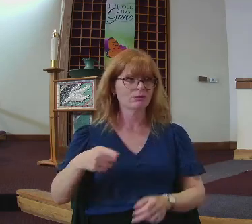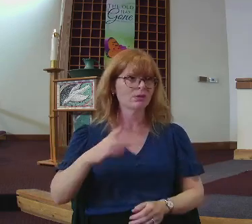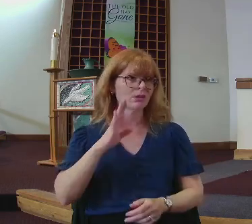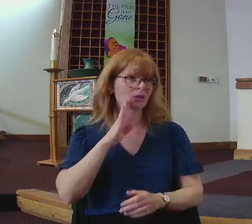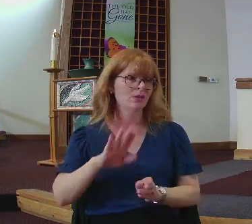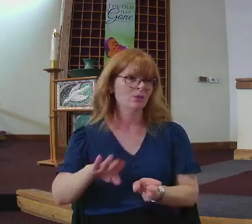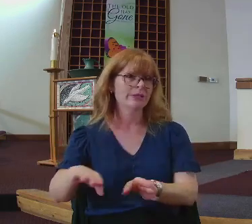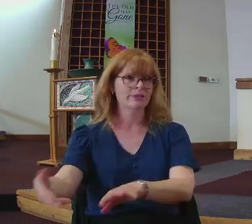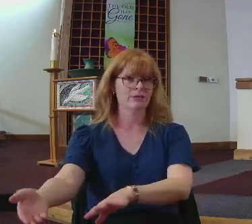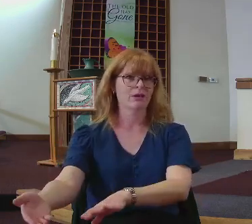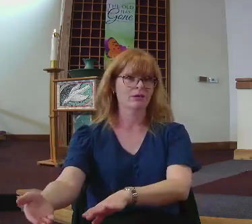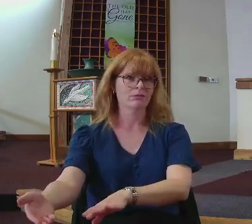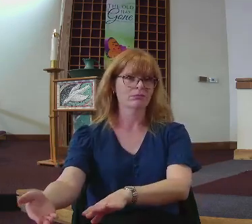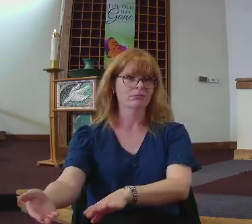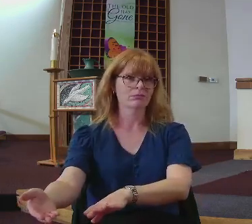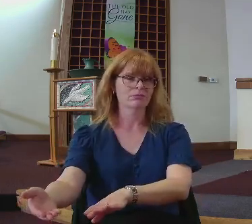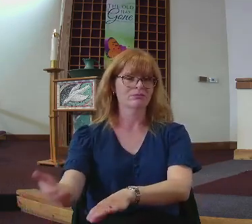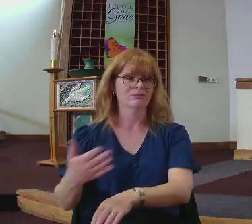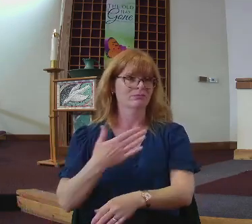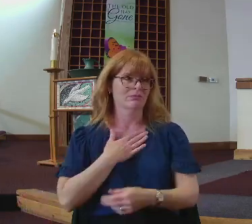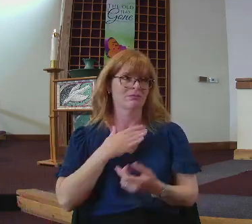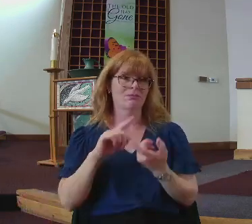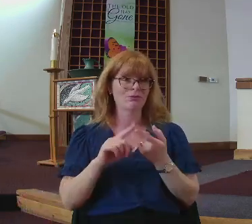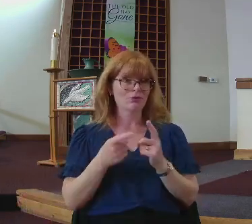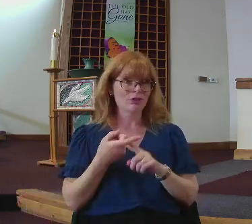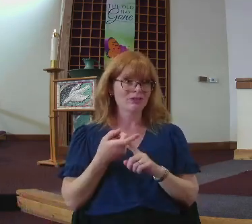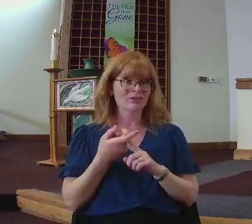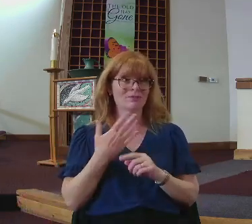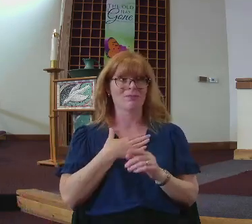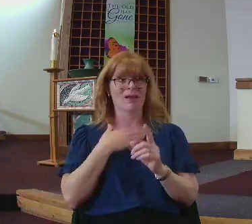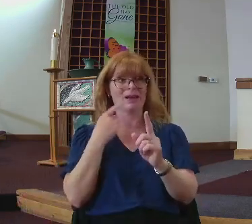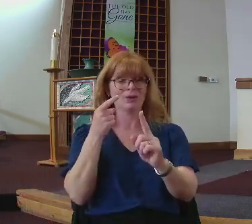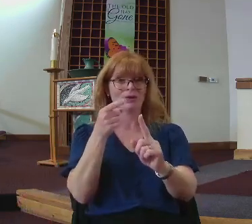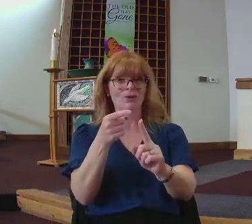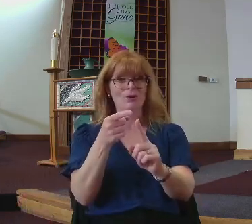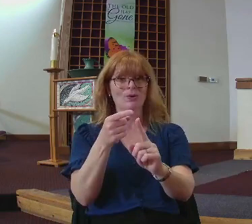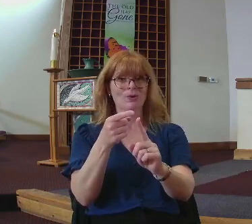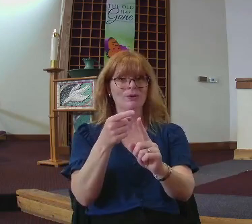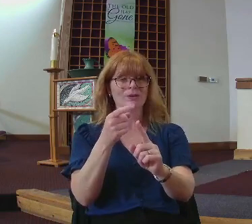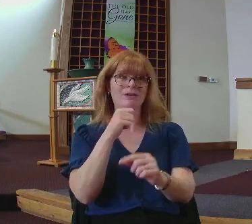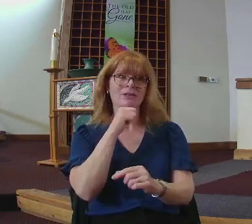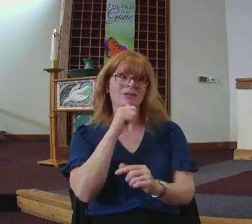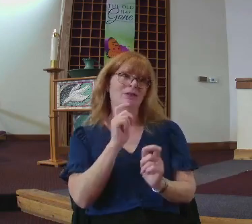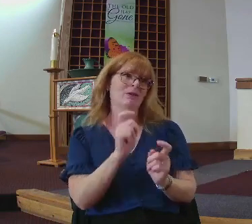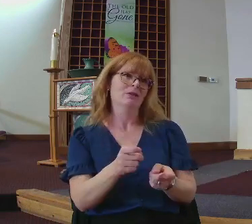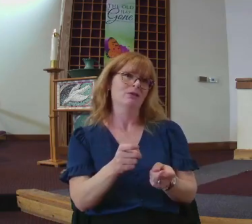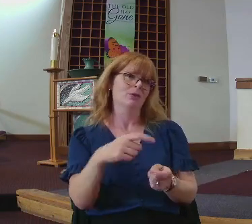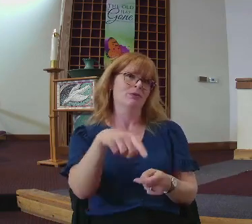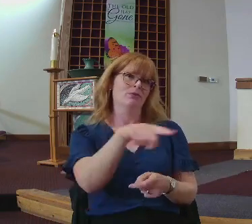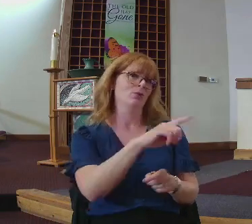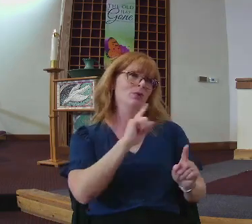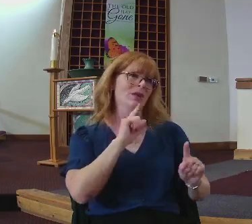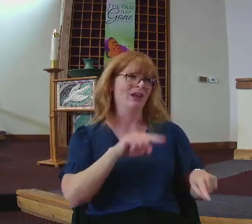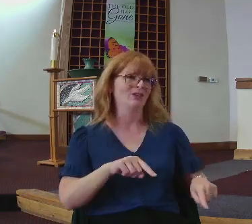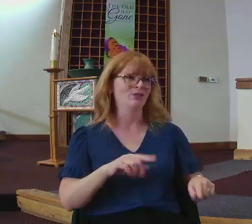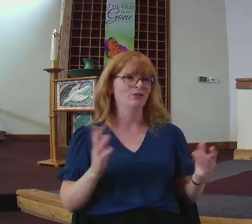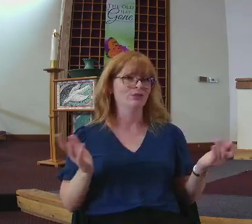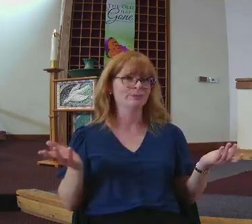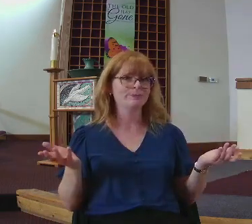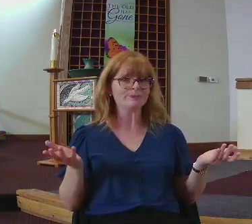die. My friends, my goal is not to give you the answer.